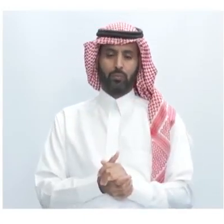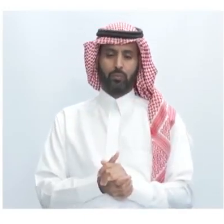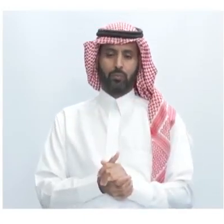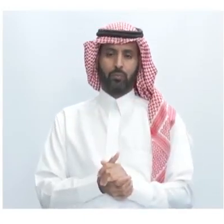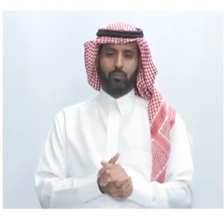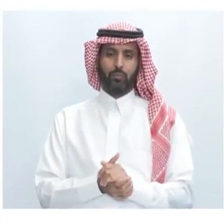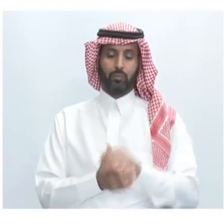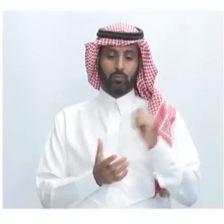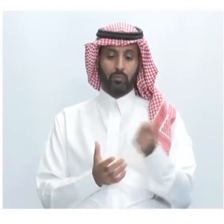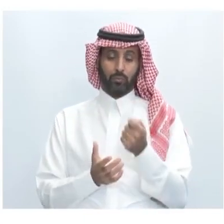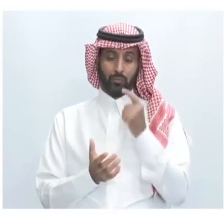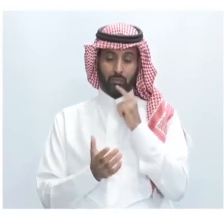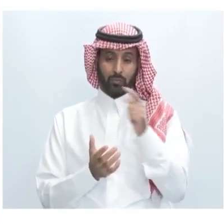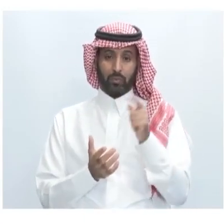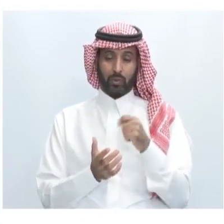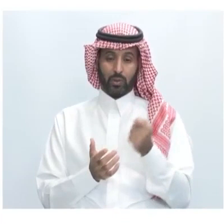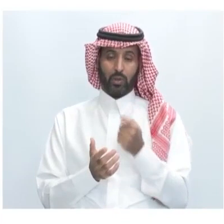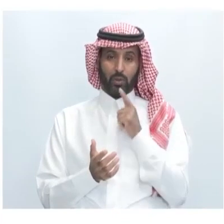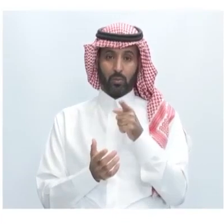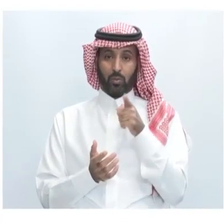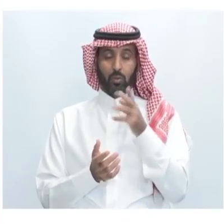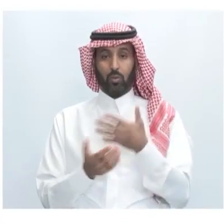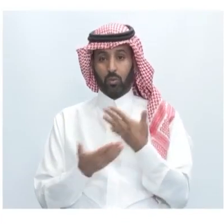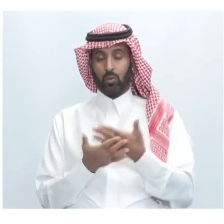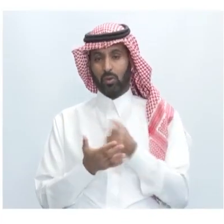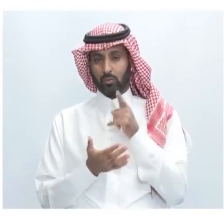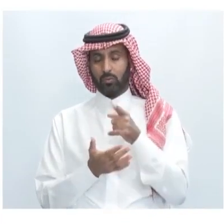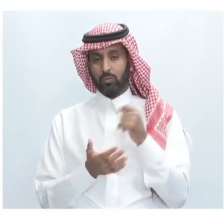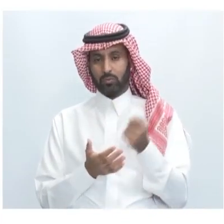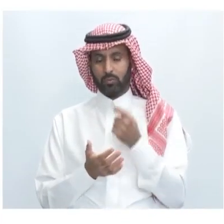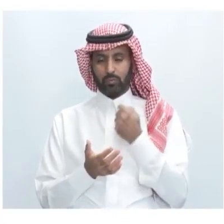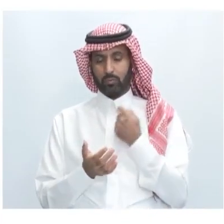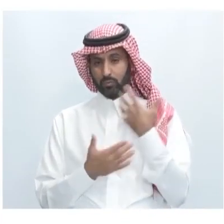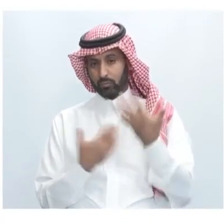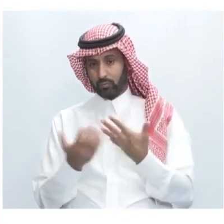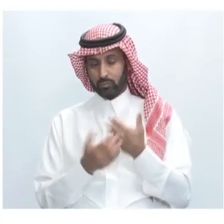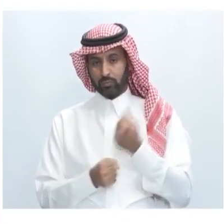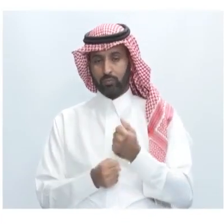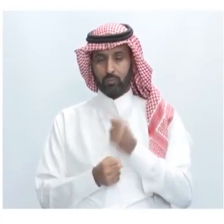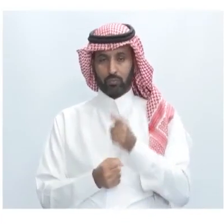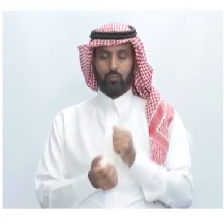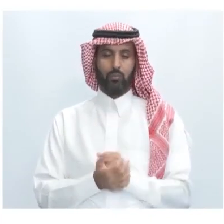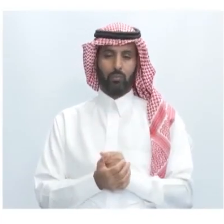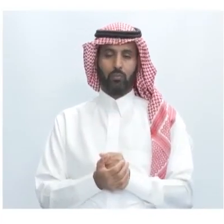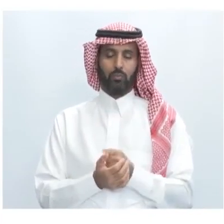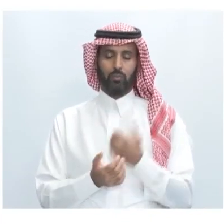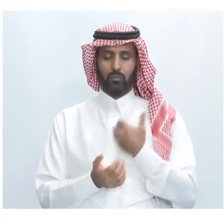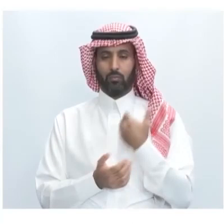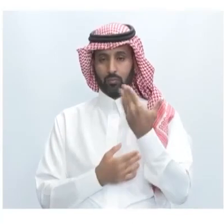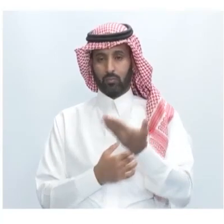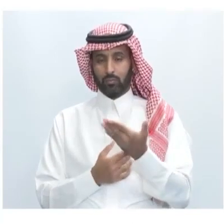So here's a writing prompt. Write a personal narrative about a problem or a difficult situation that that you have